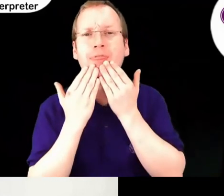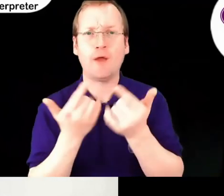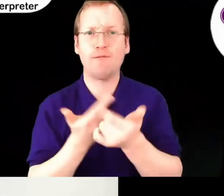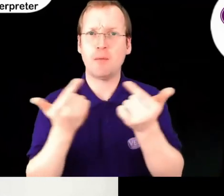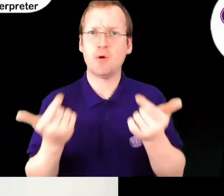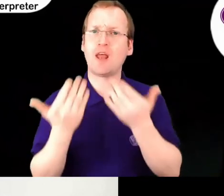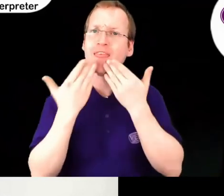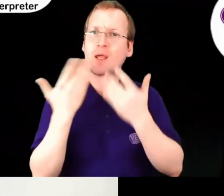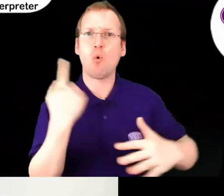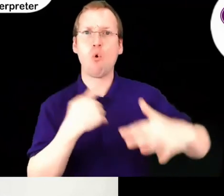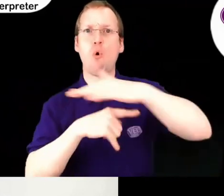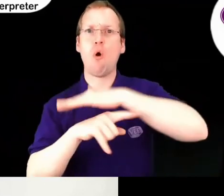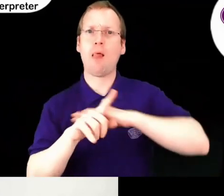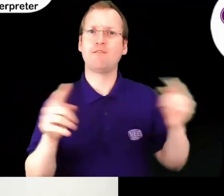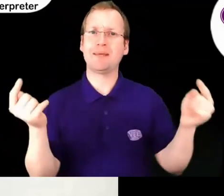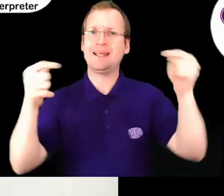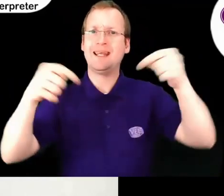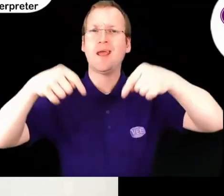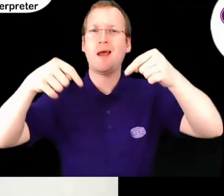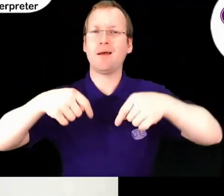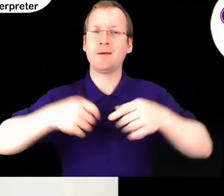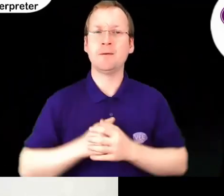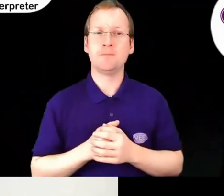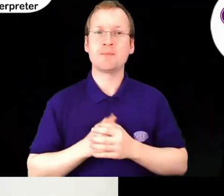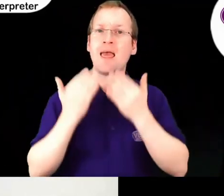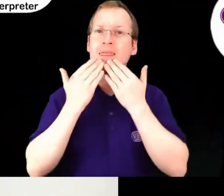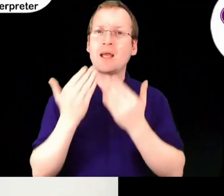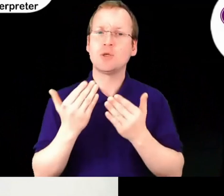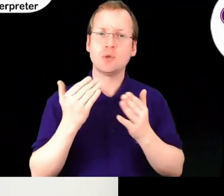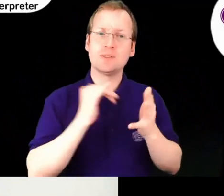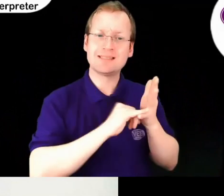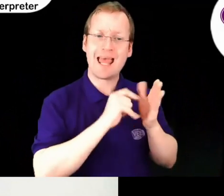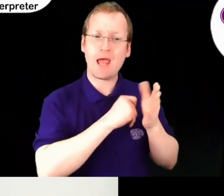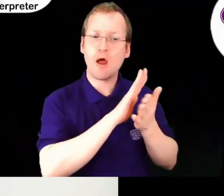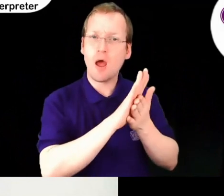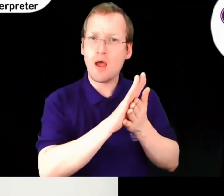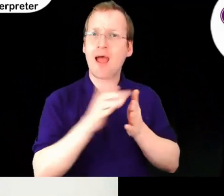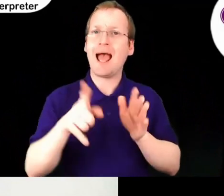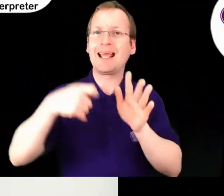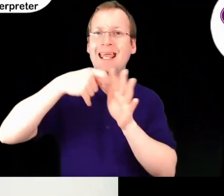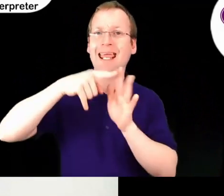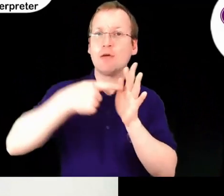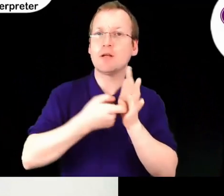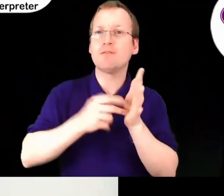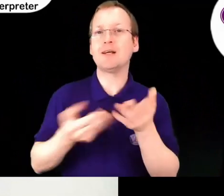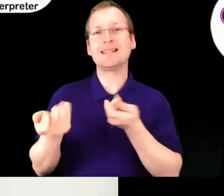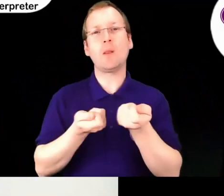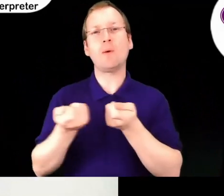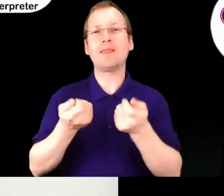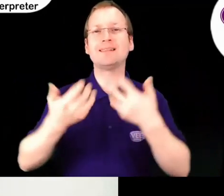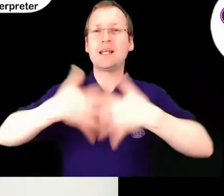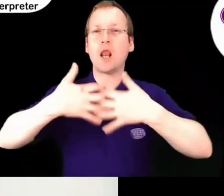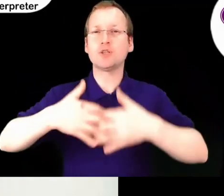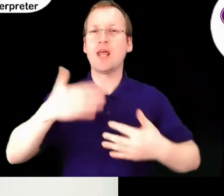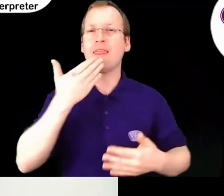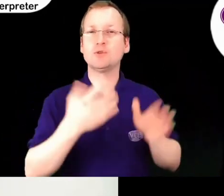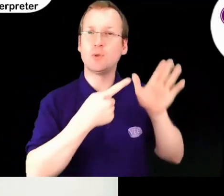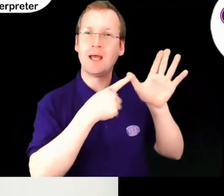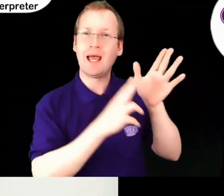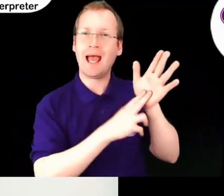Thank you everyone for being here. Thank you Sarah and Kieran for sorting out the technology and Andy for